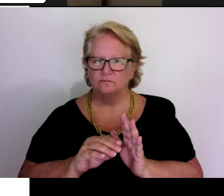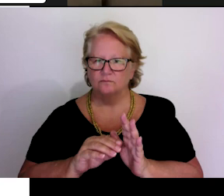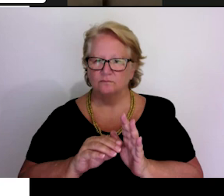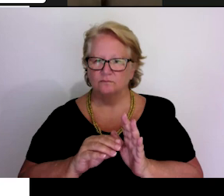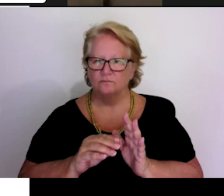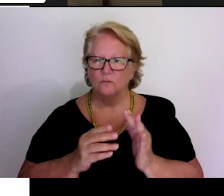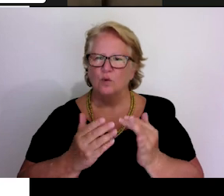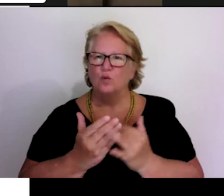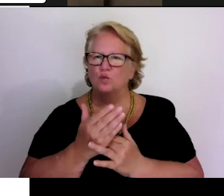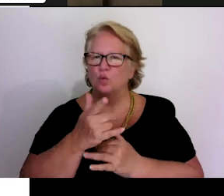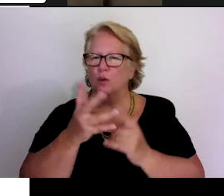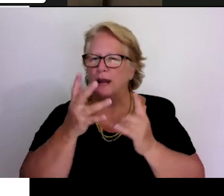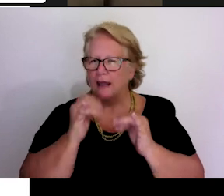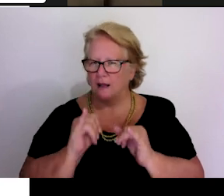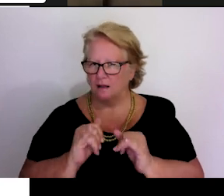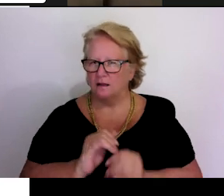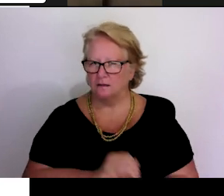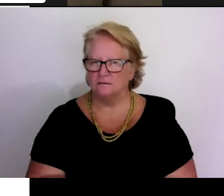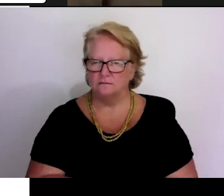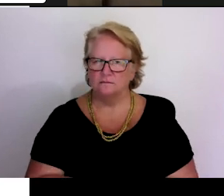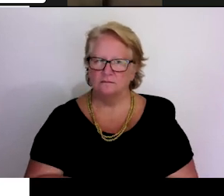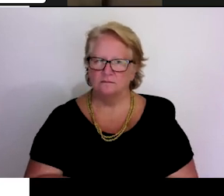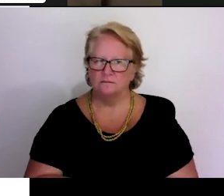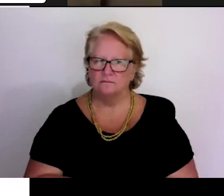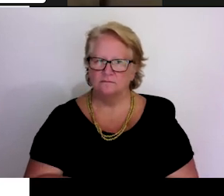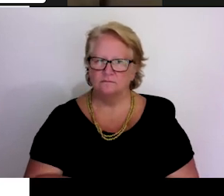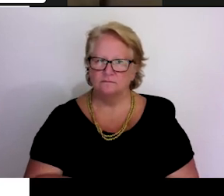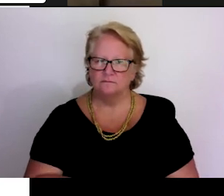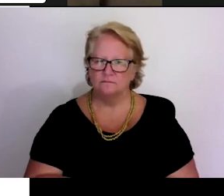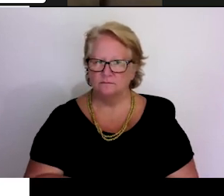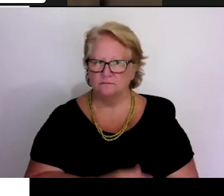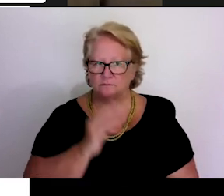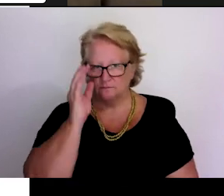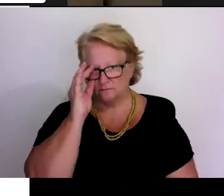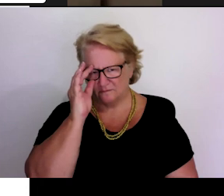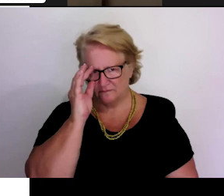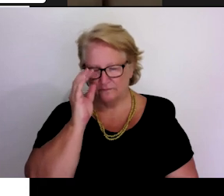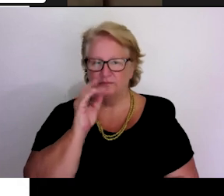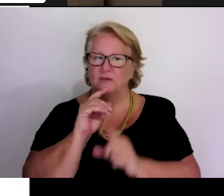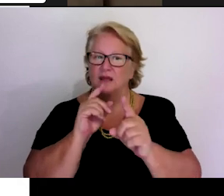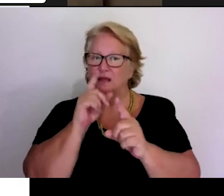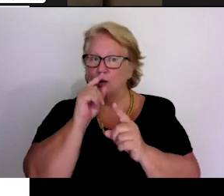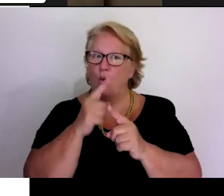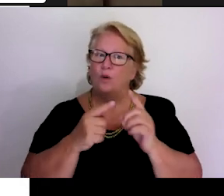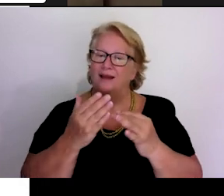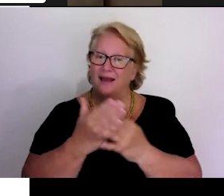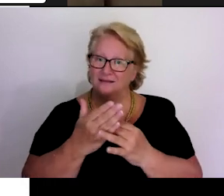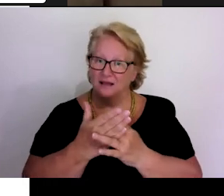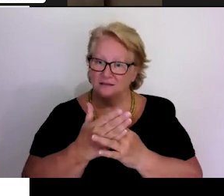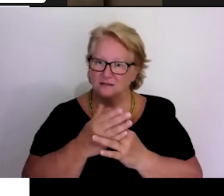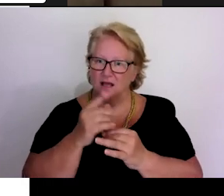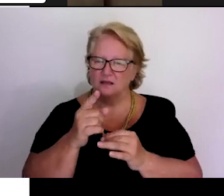through the legal arrangements that are covering the data. The data can only be accessed in